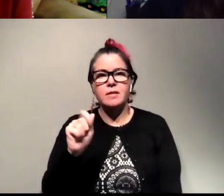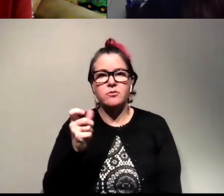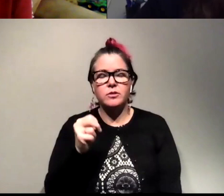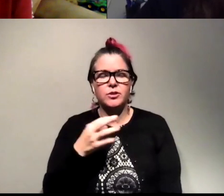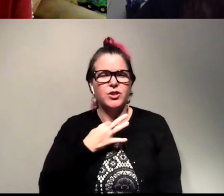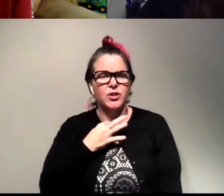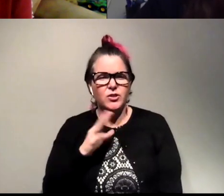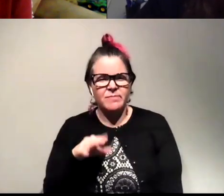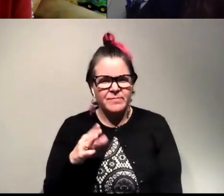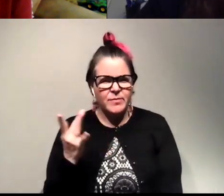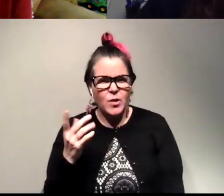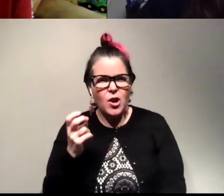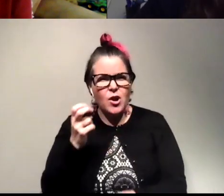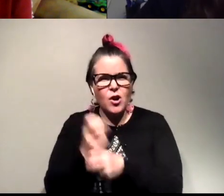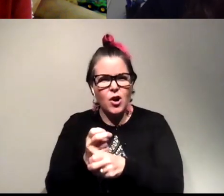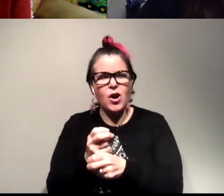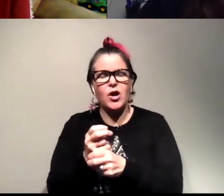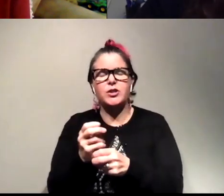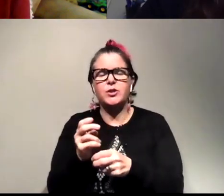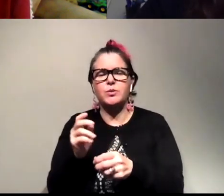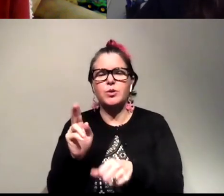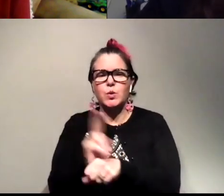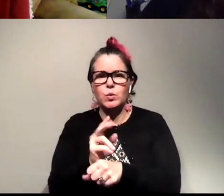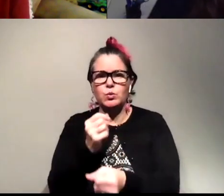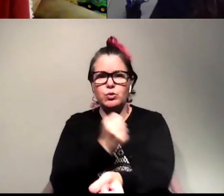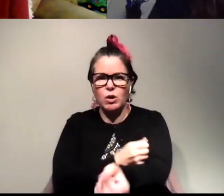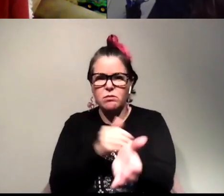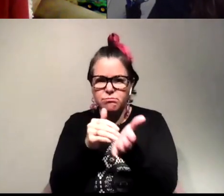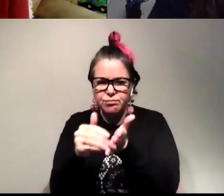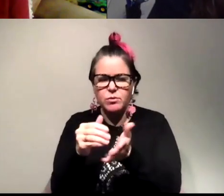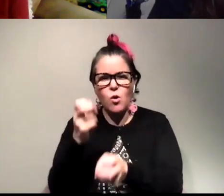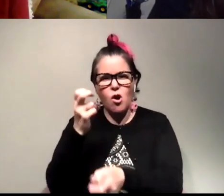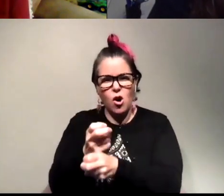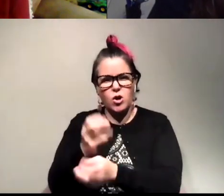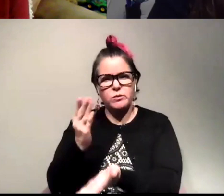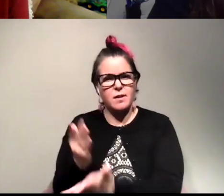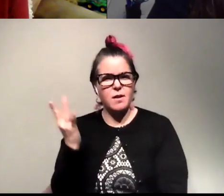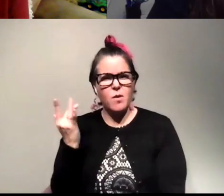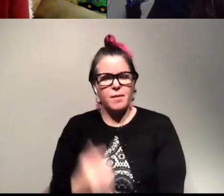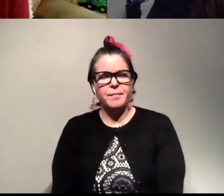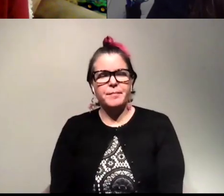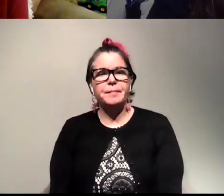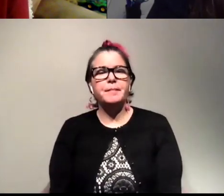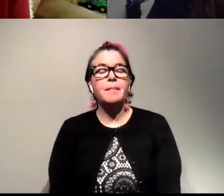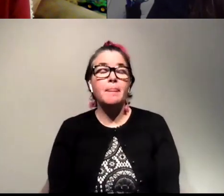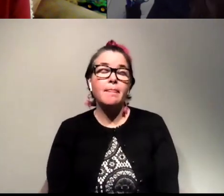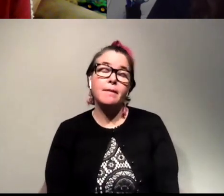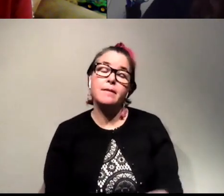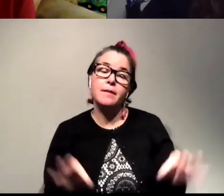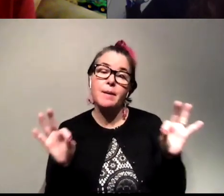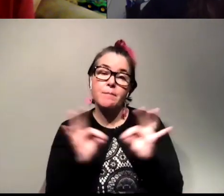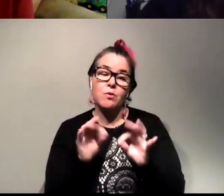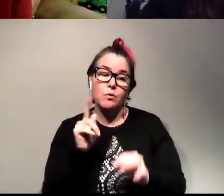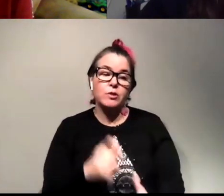so hard for a frequent user of drugs to stop using drugs? Yep. I mean, that is such an important